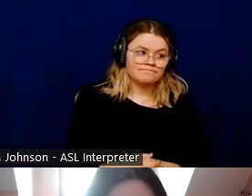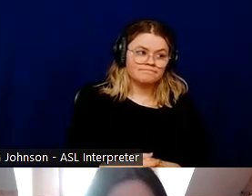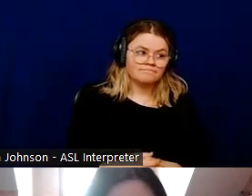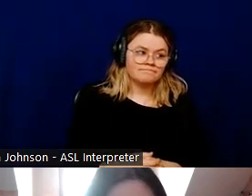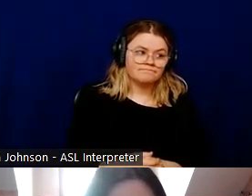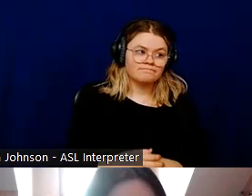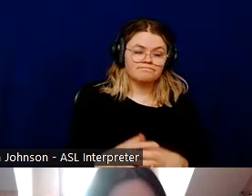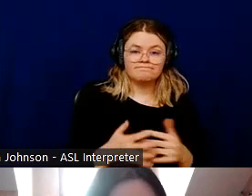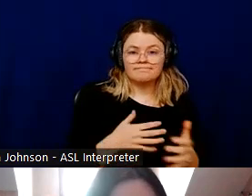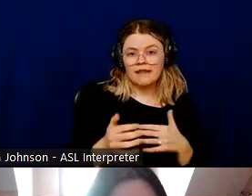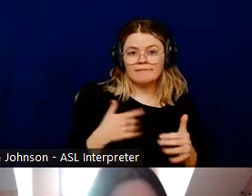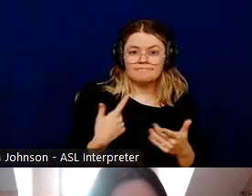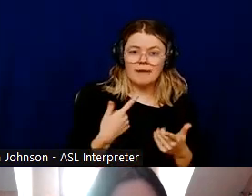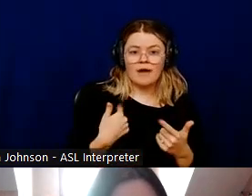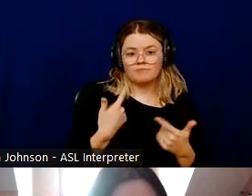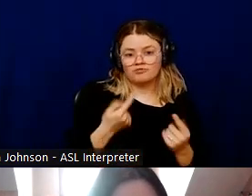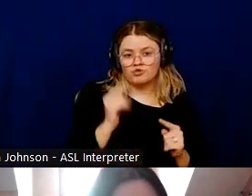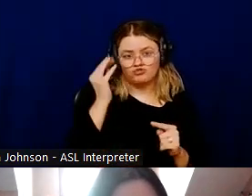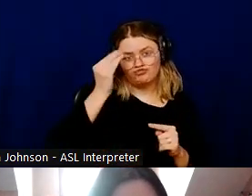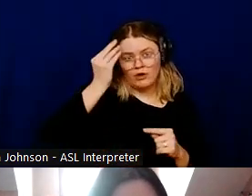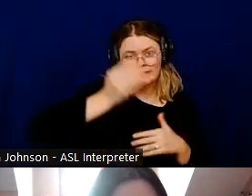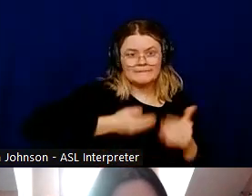something I'm working on right now.